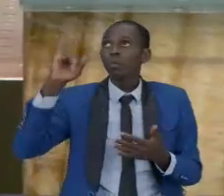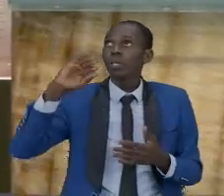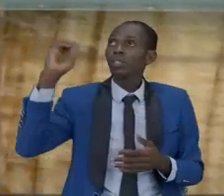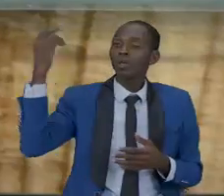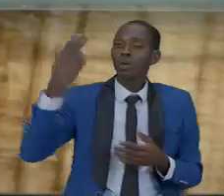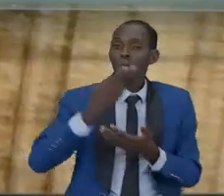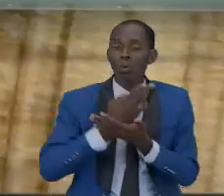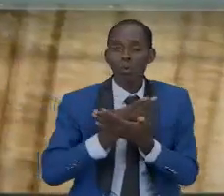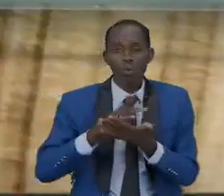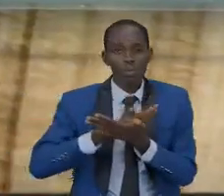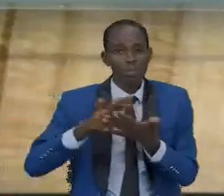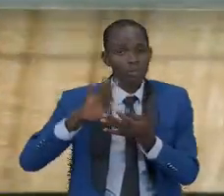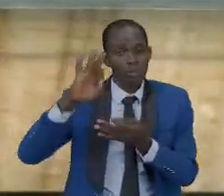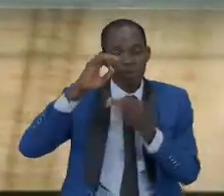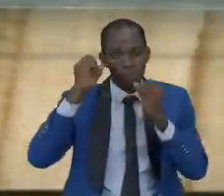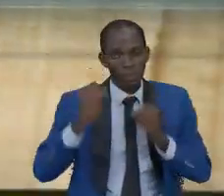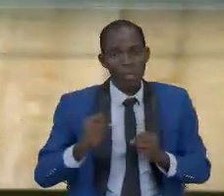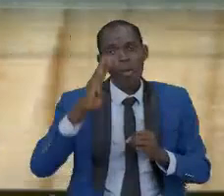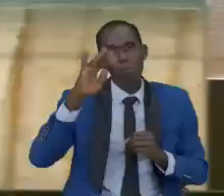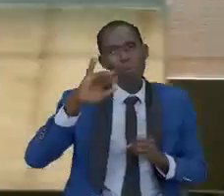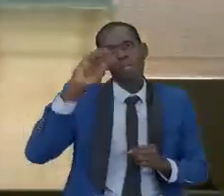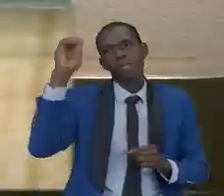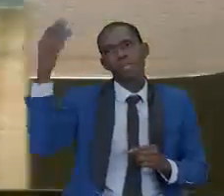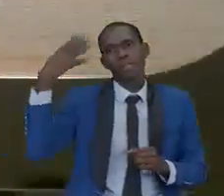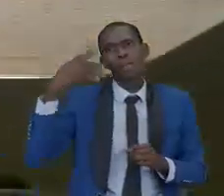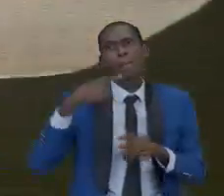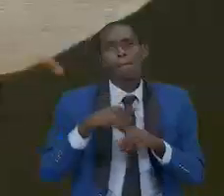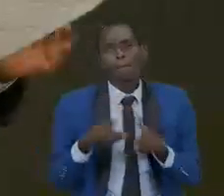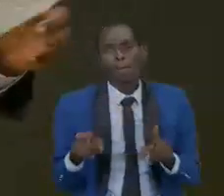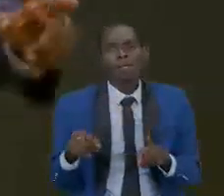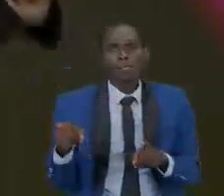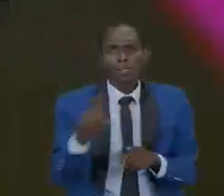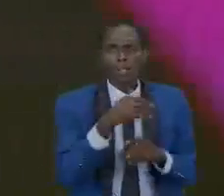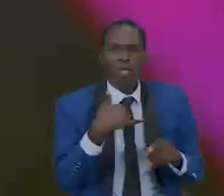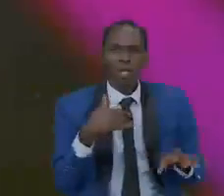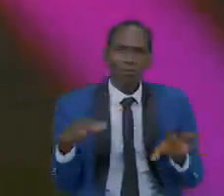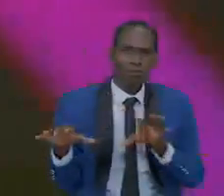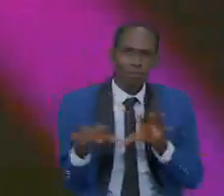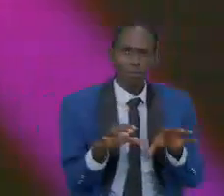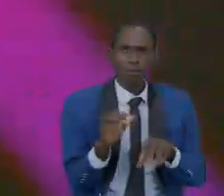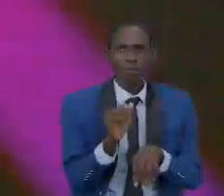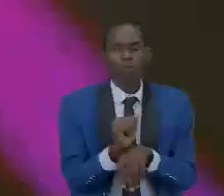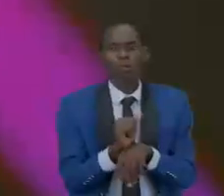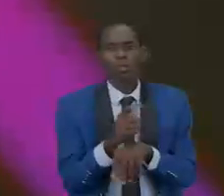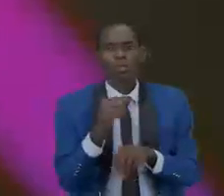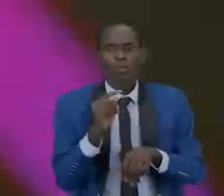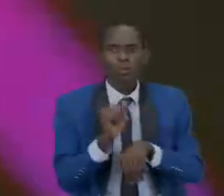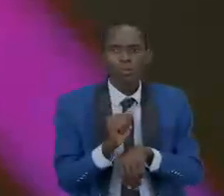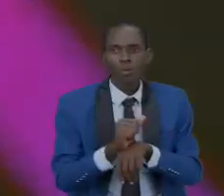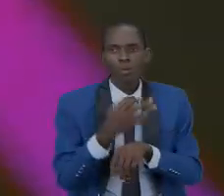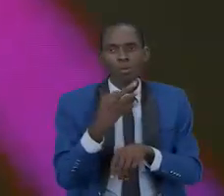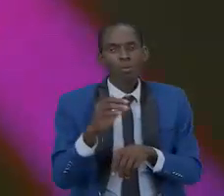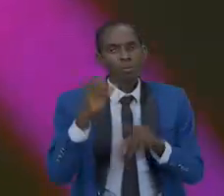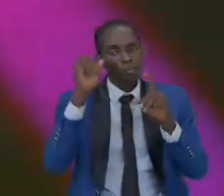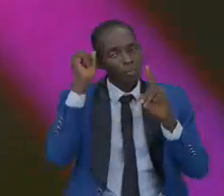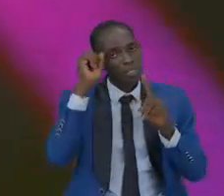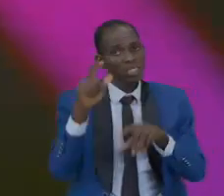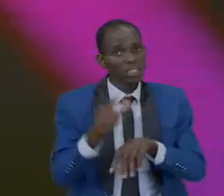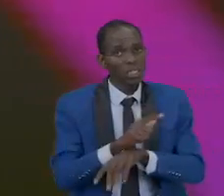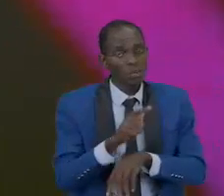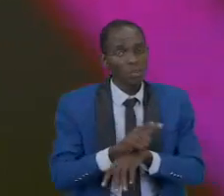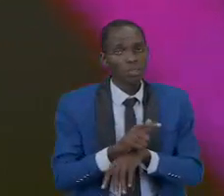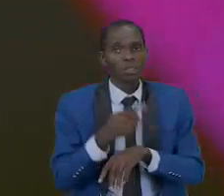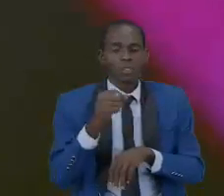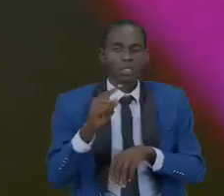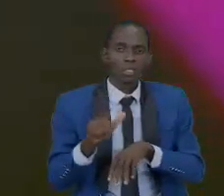but he had done work the work of his labor the label